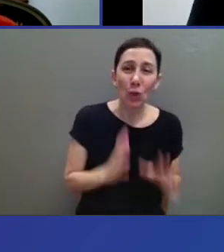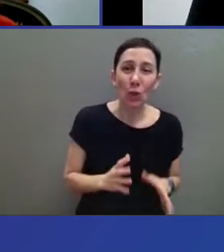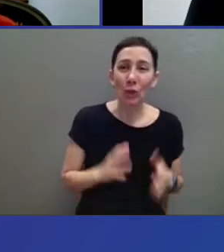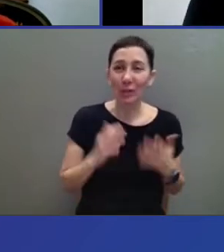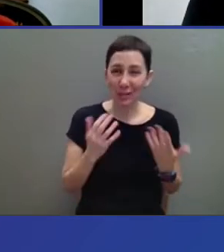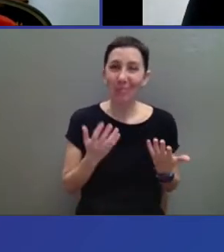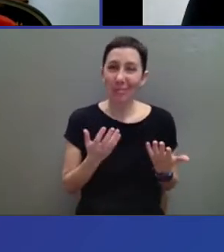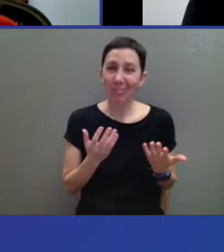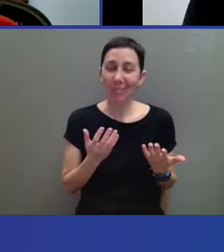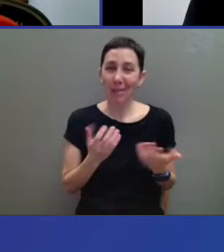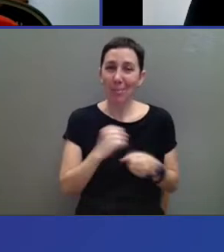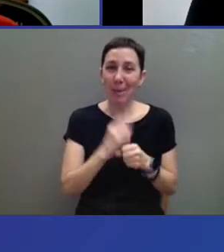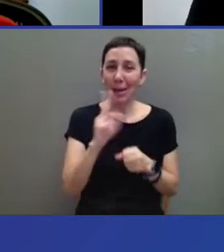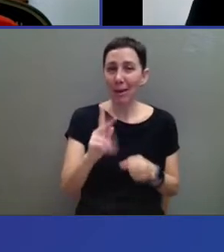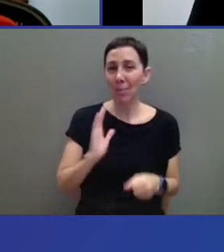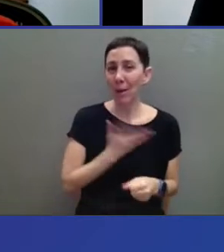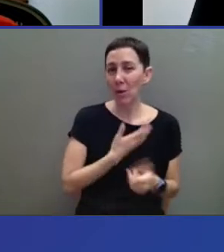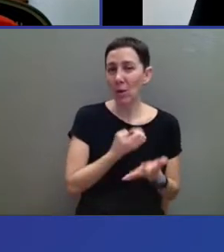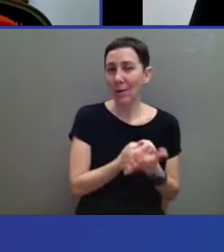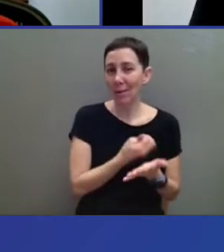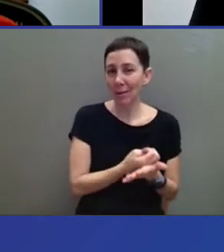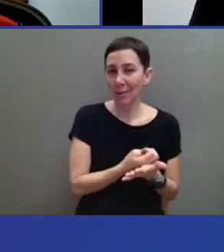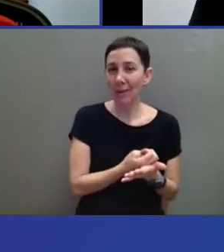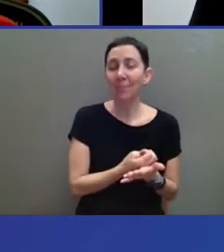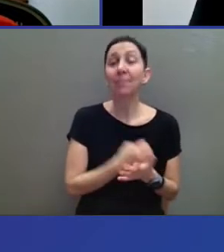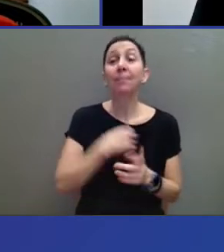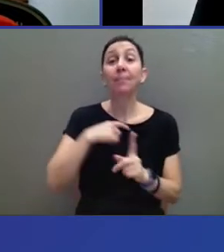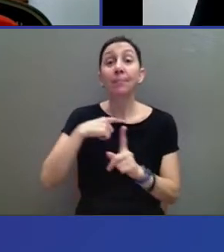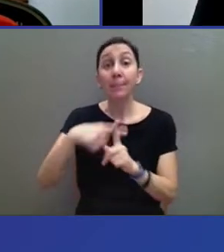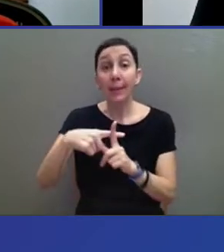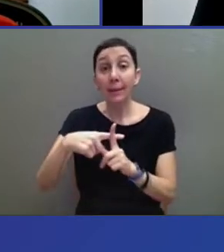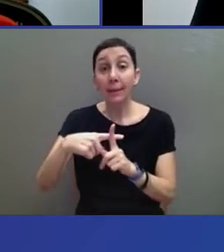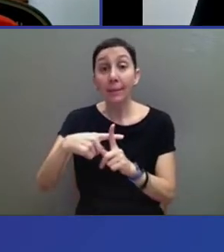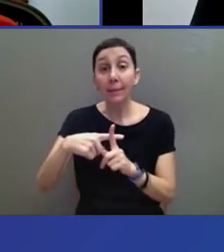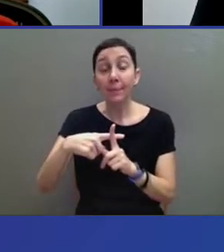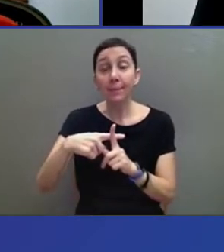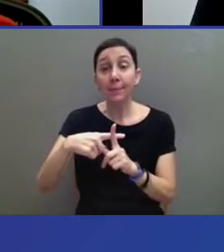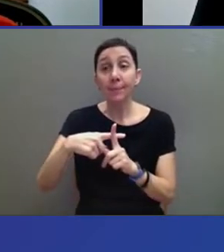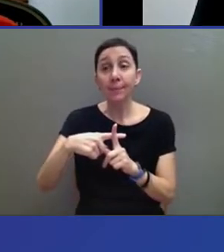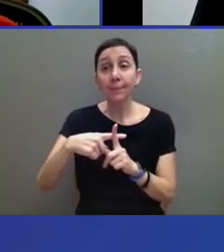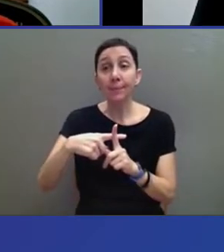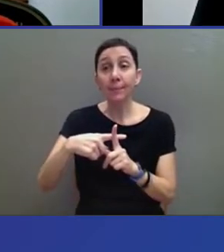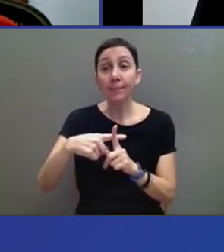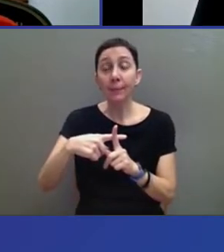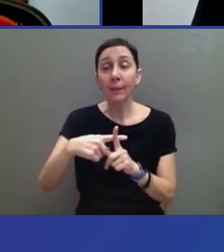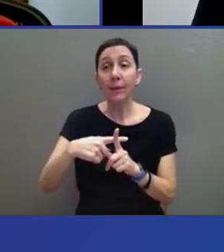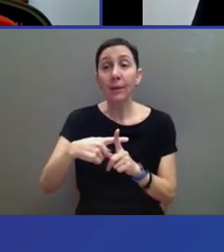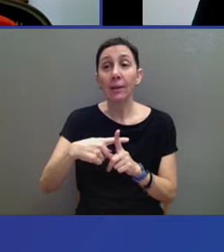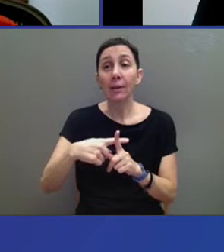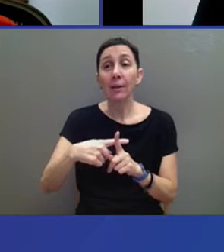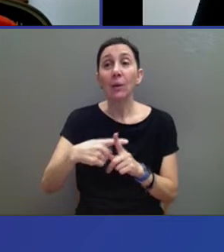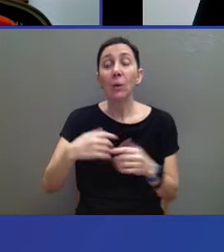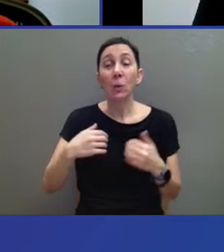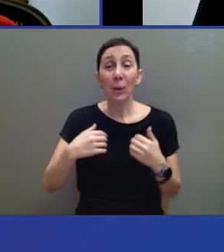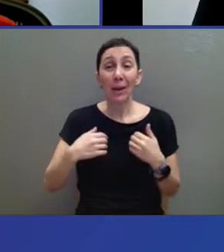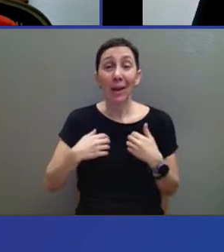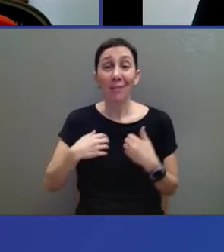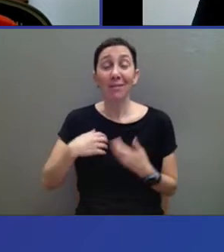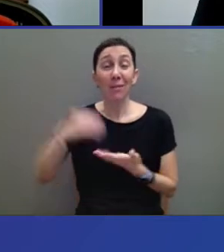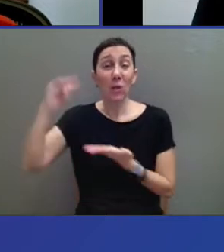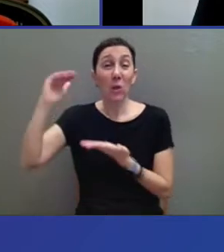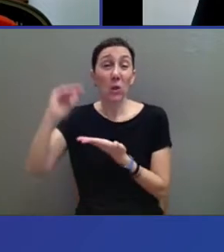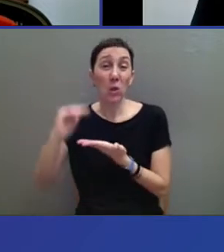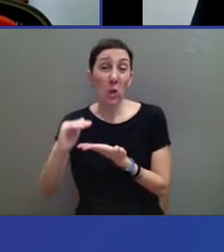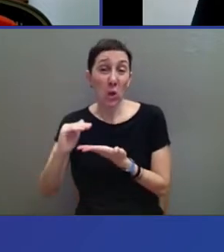is put together. And then on top of that, then we have just severe underinvestment and often